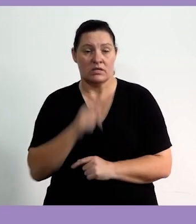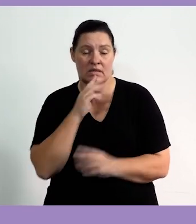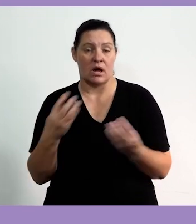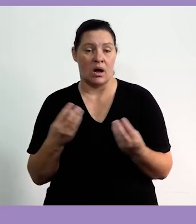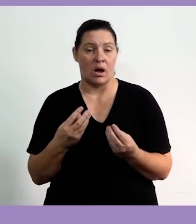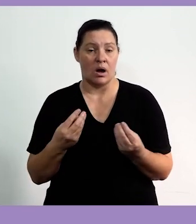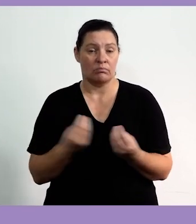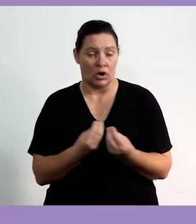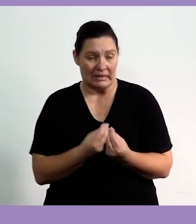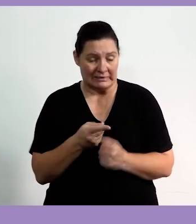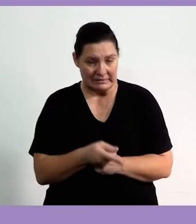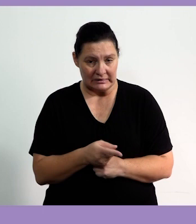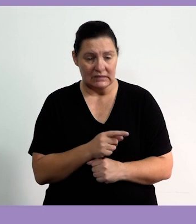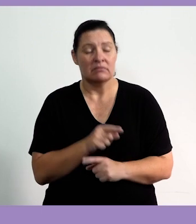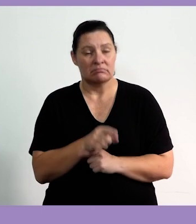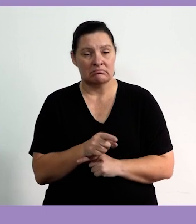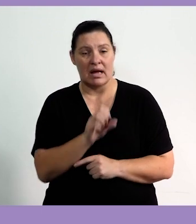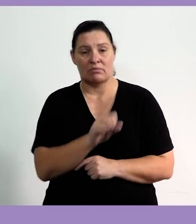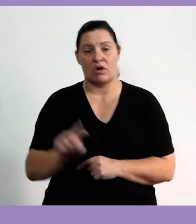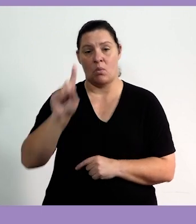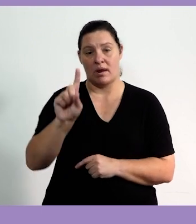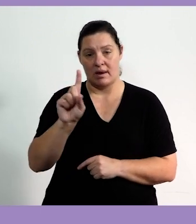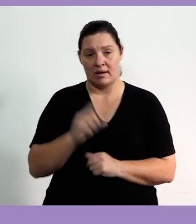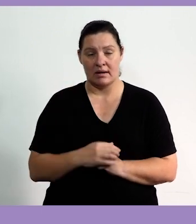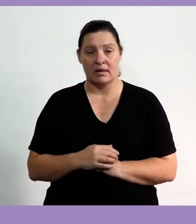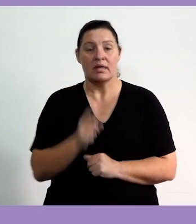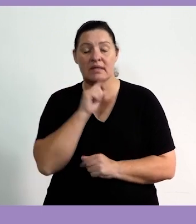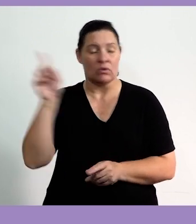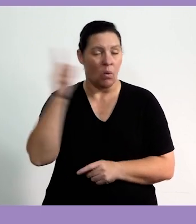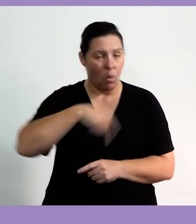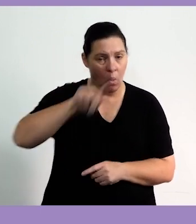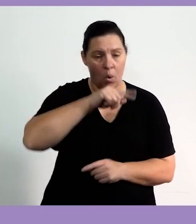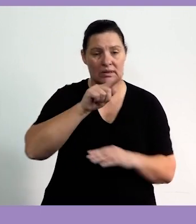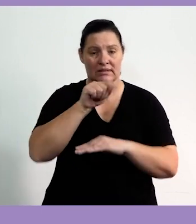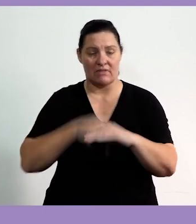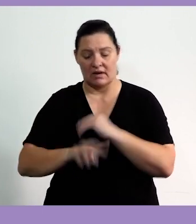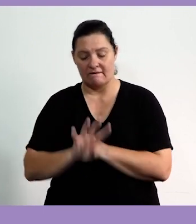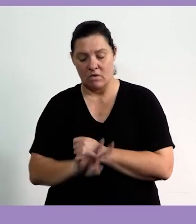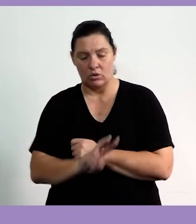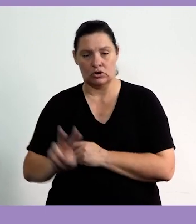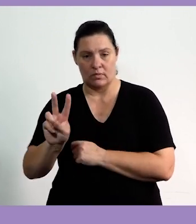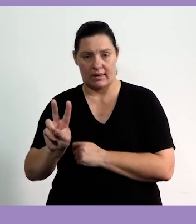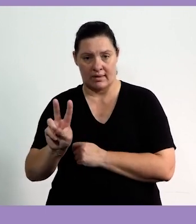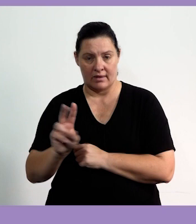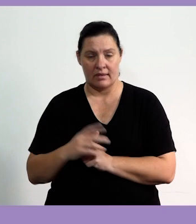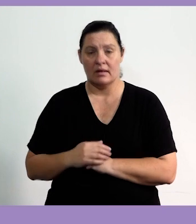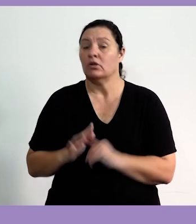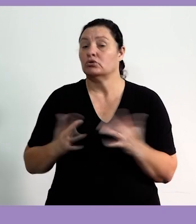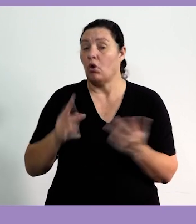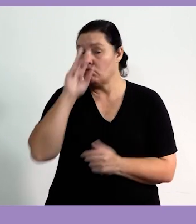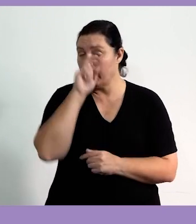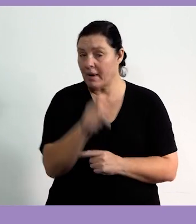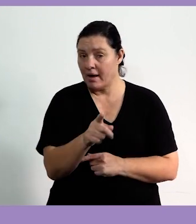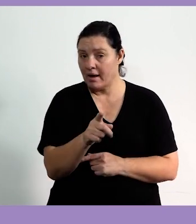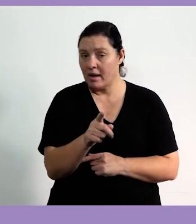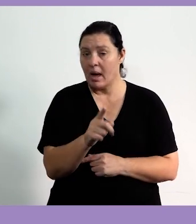4. And this product is raised to the exponent 1. And then this is all divided by 4 squared.